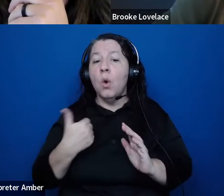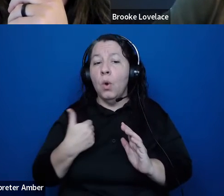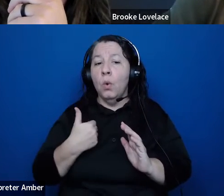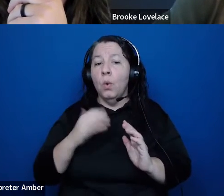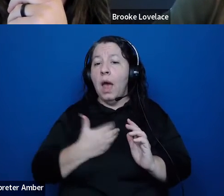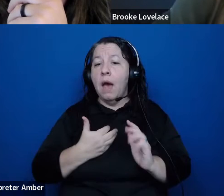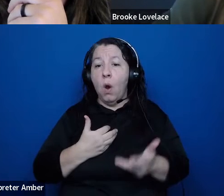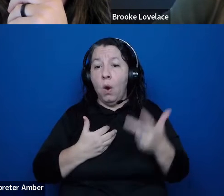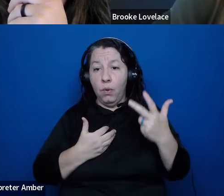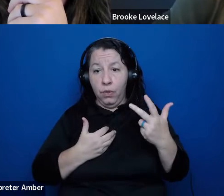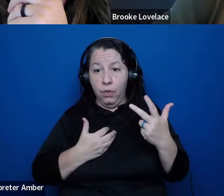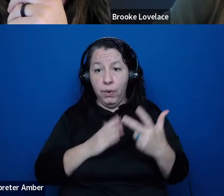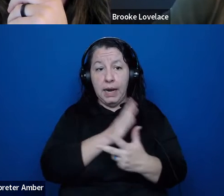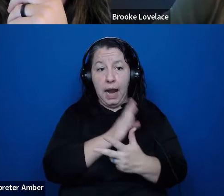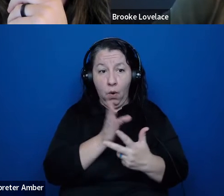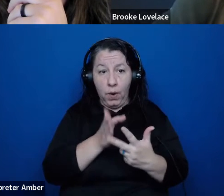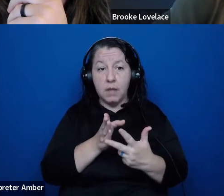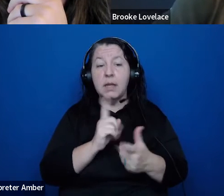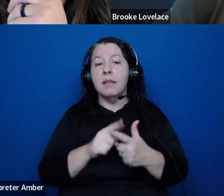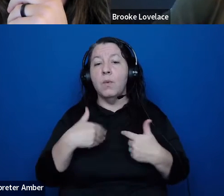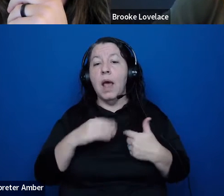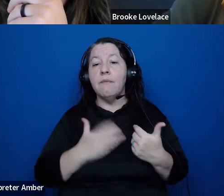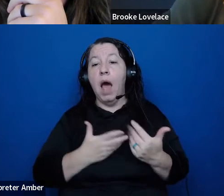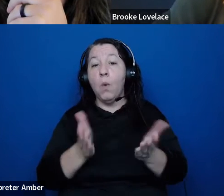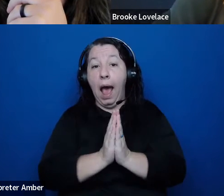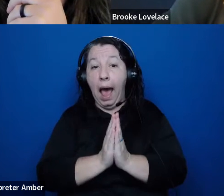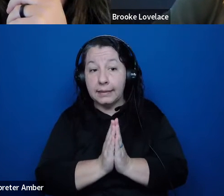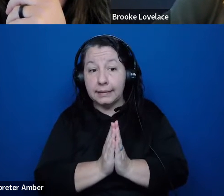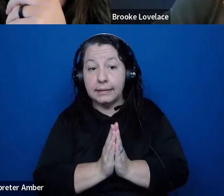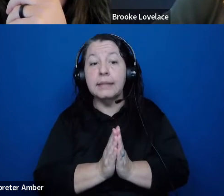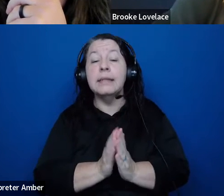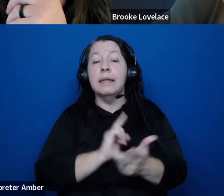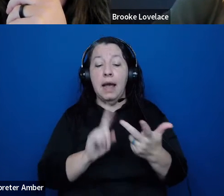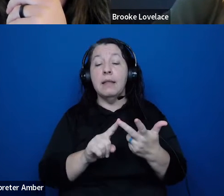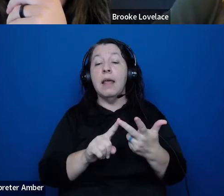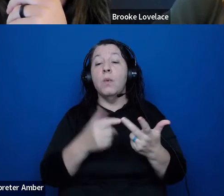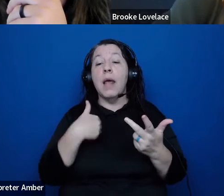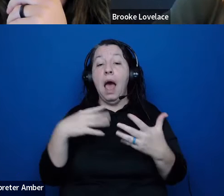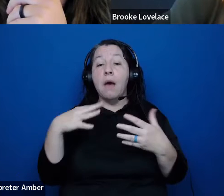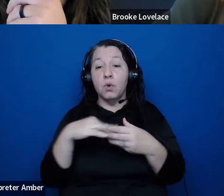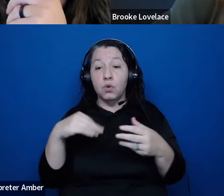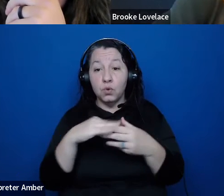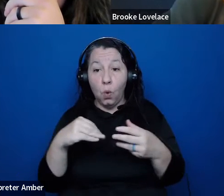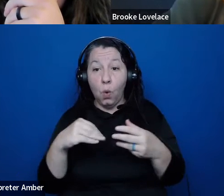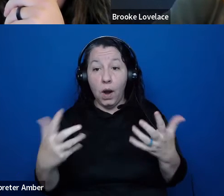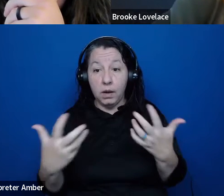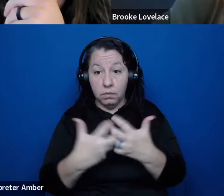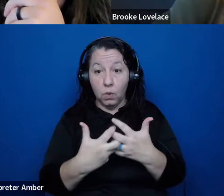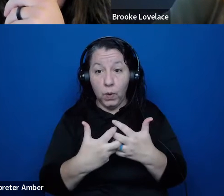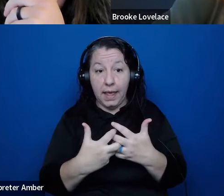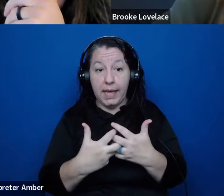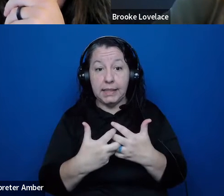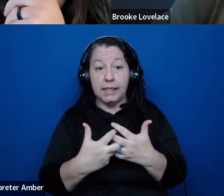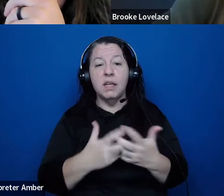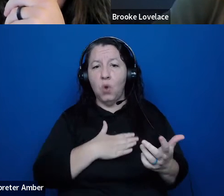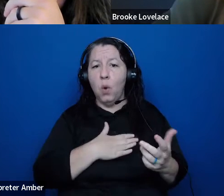3 main areas, and then we have our ask, and then we have a story that goes with it too. And so do take a look at that. And